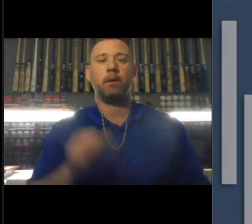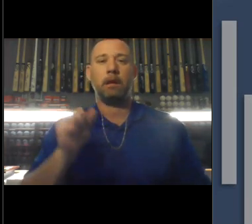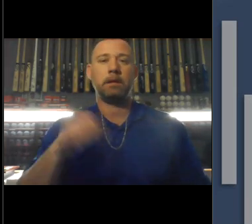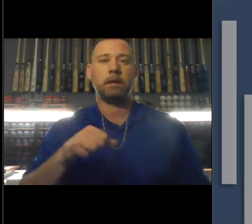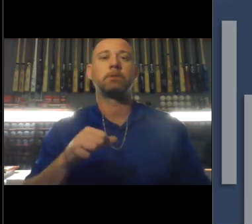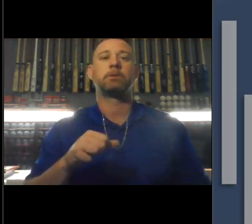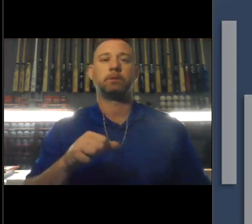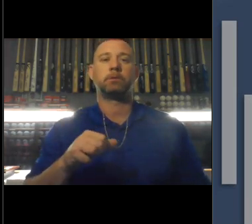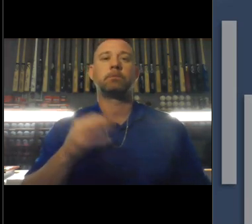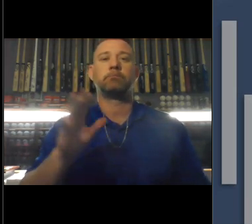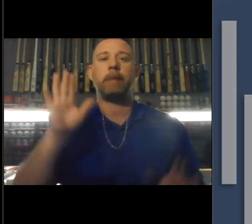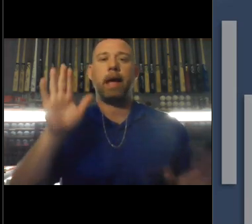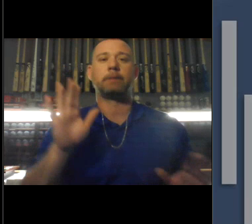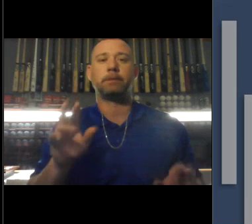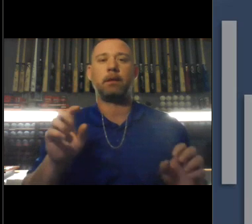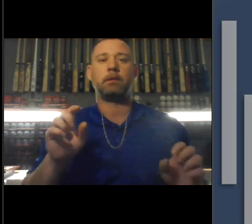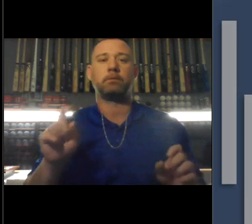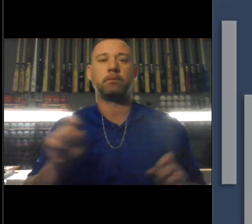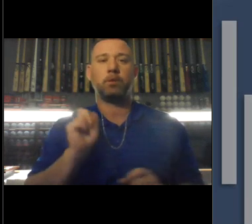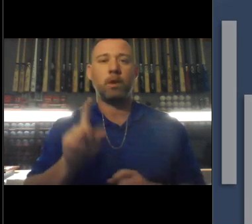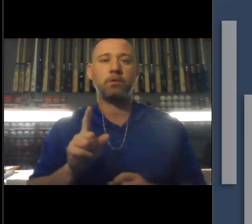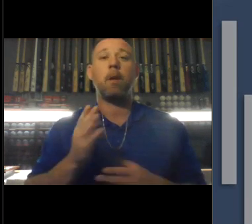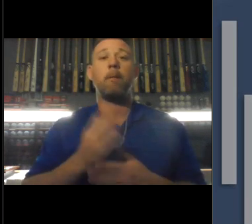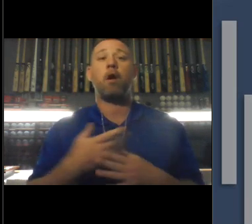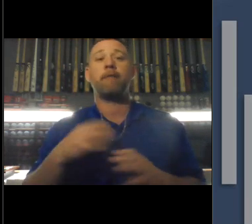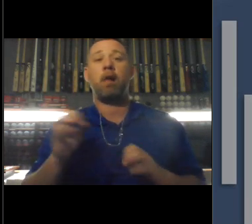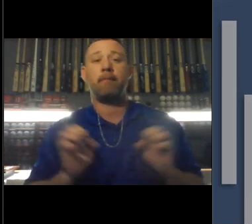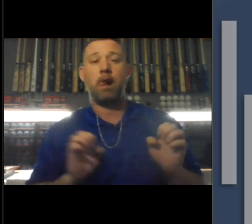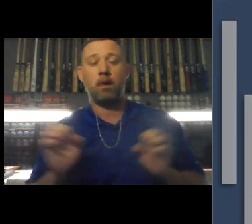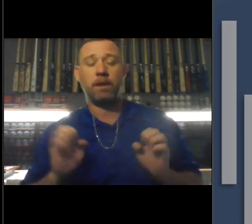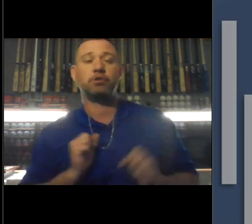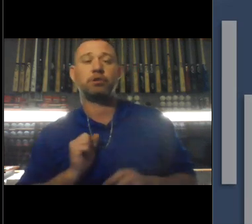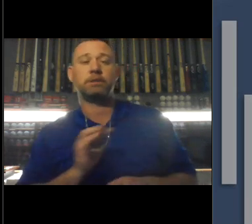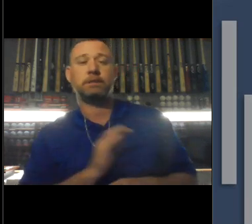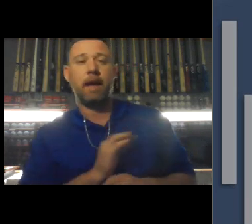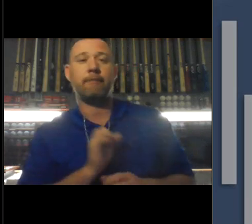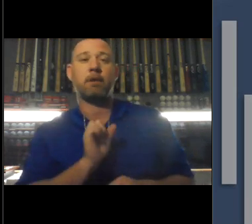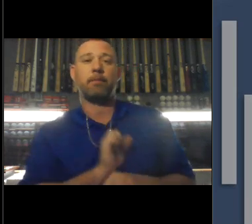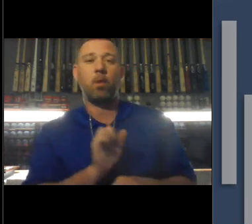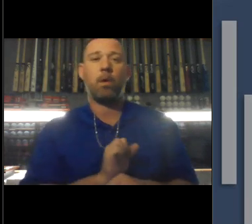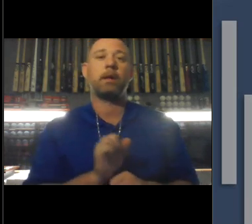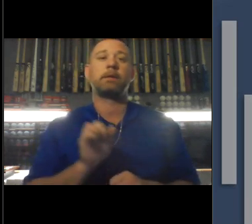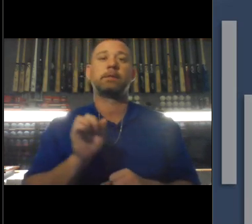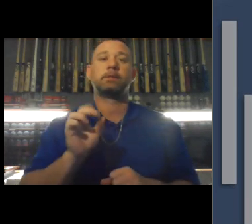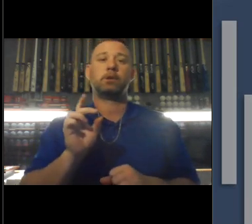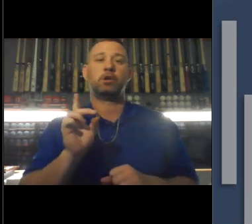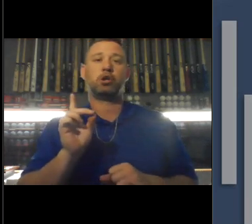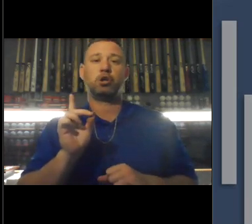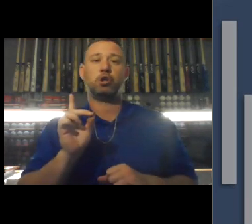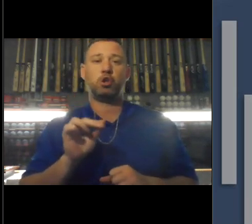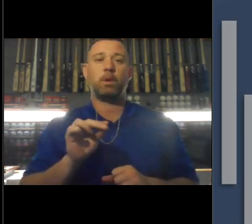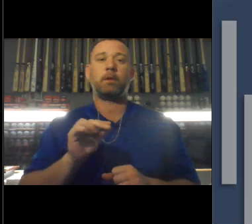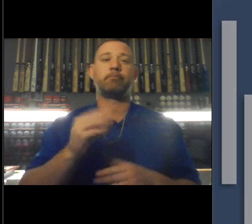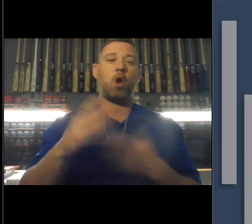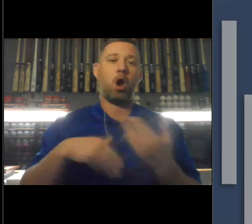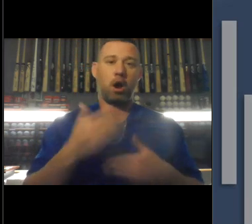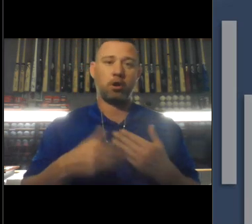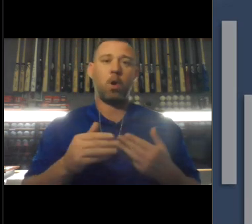Liu, that's an excellent question. And part of our evaluation with our staff and employees is doing an